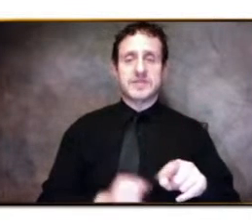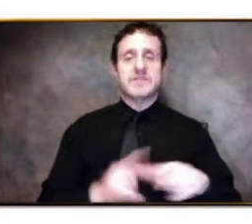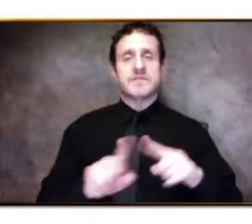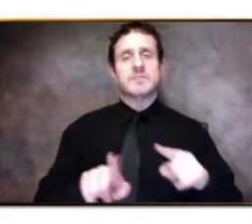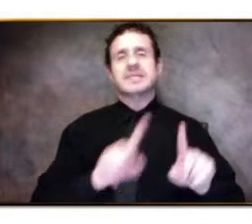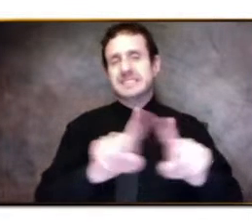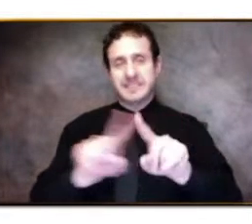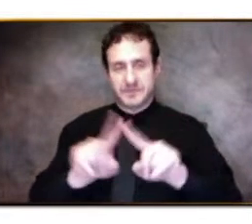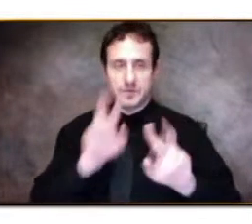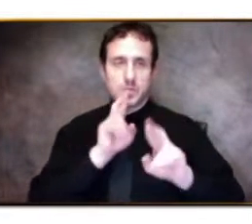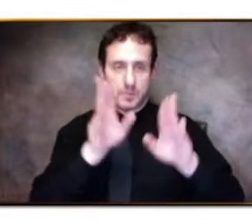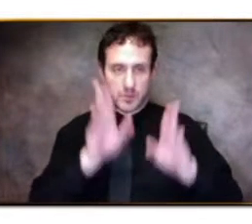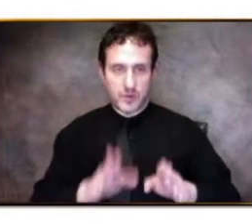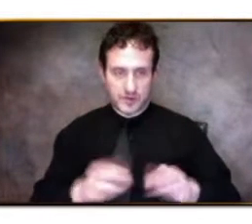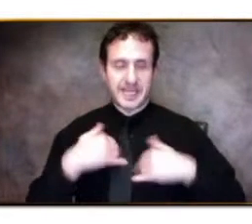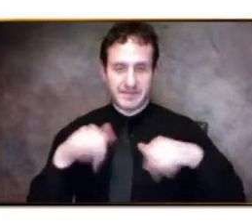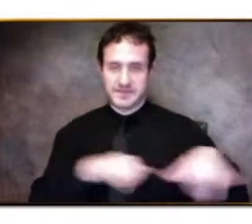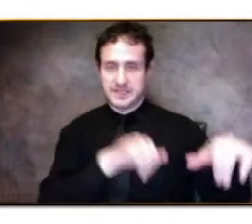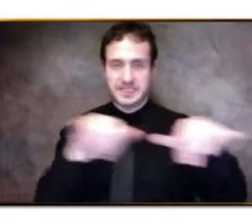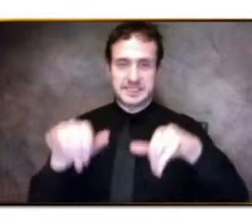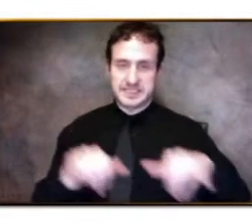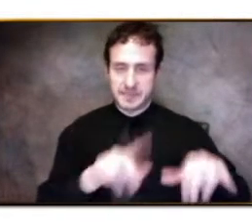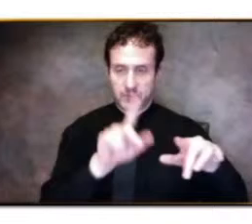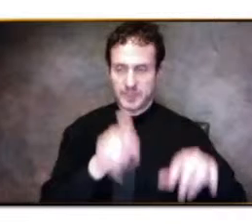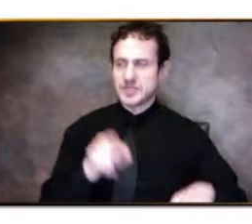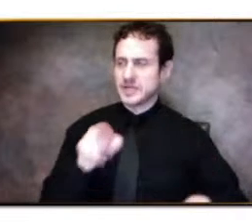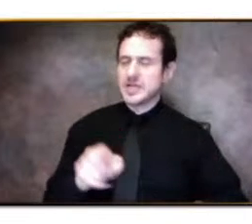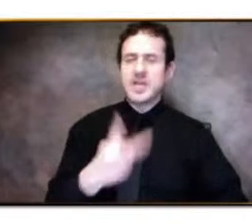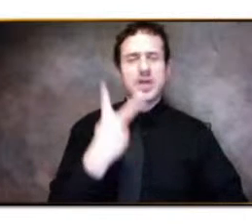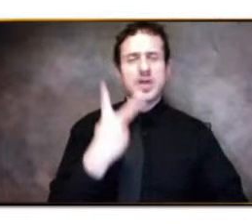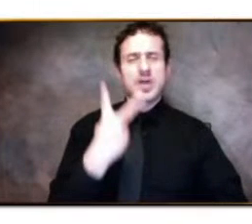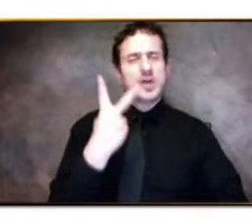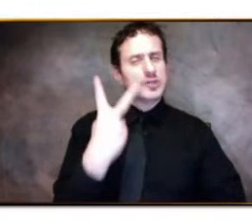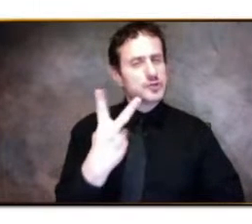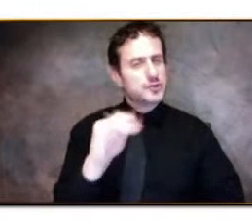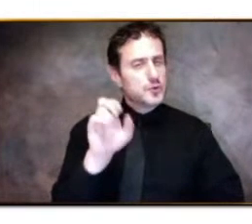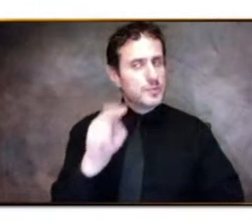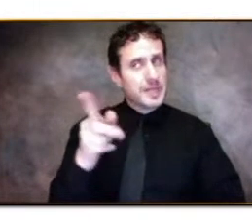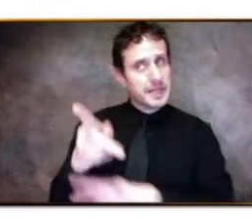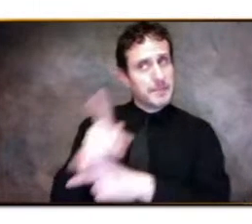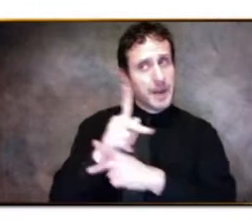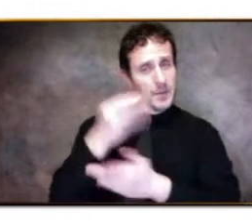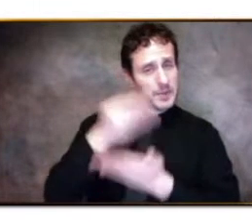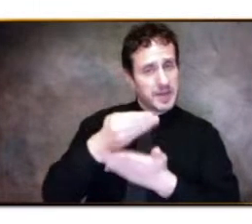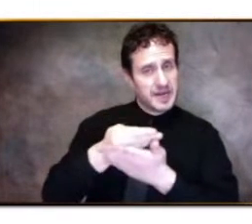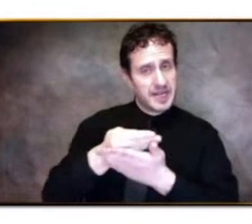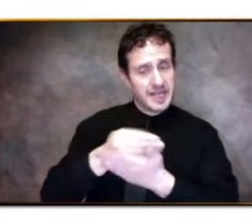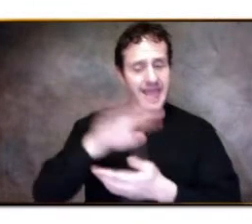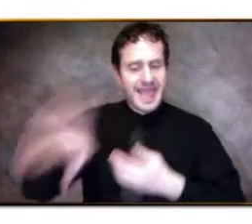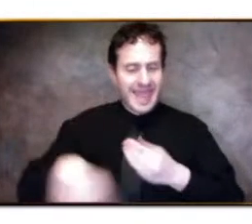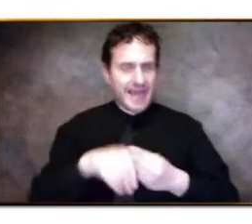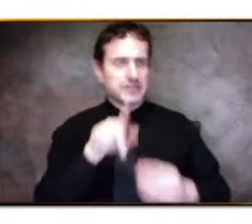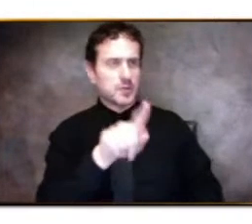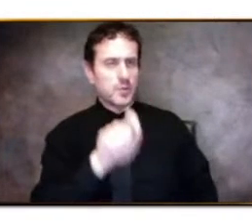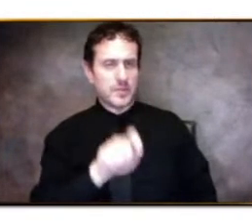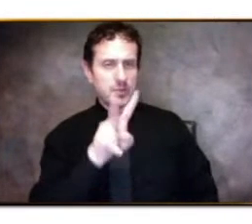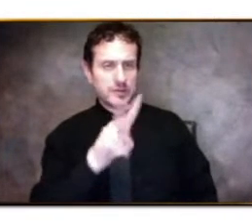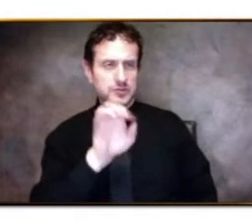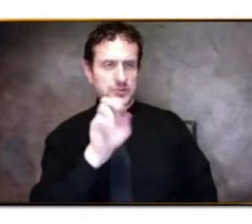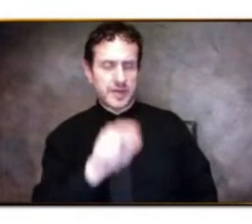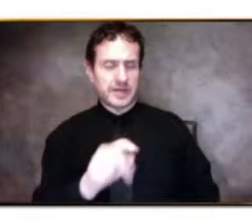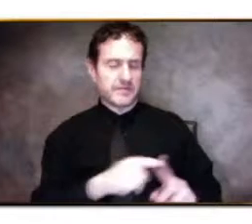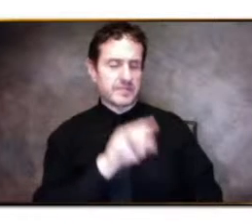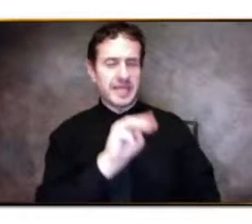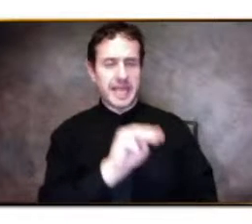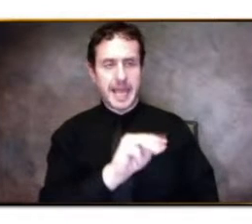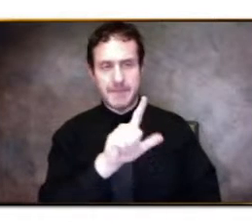Petrella at the Tribune all are asking, is the $2 billion in borrowing in addition to the $1.2 billion from the MLF in the previous